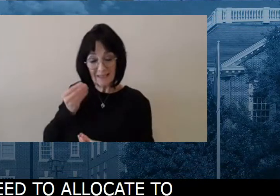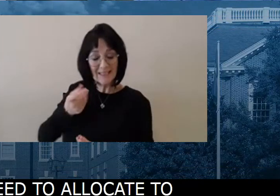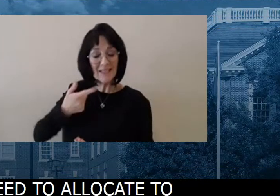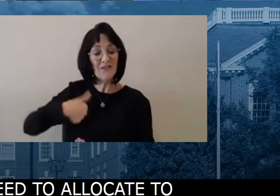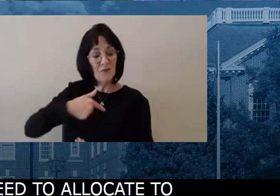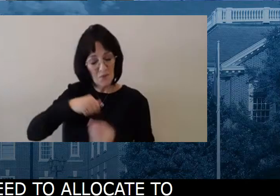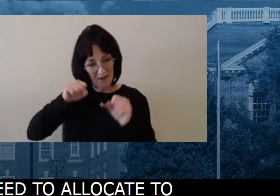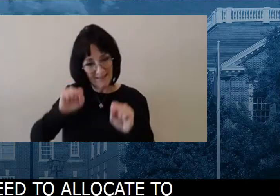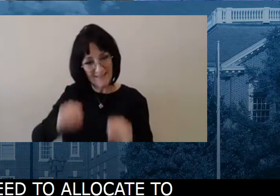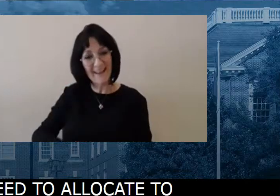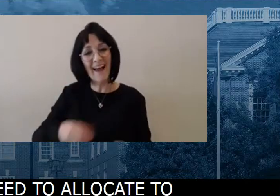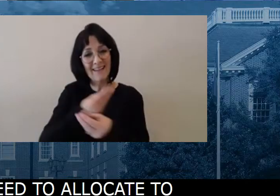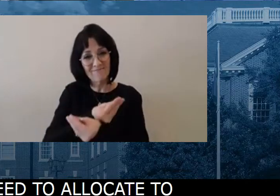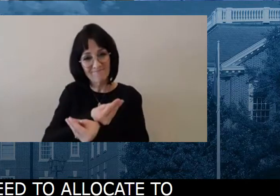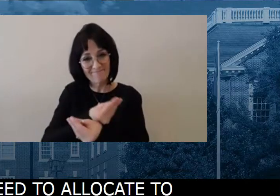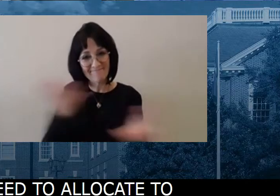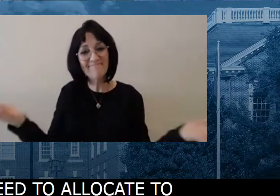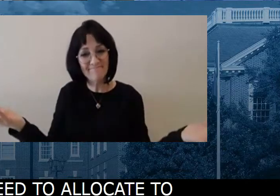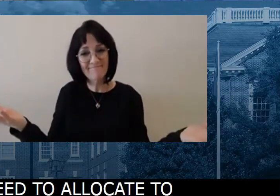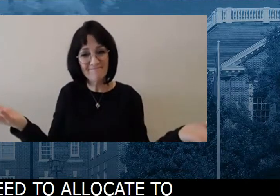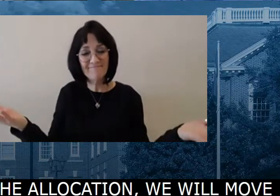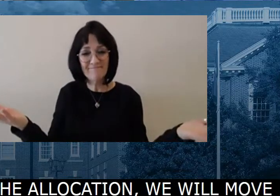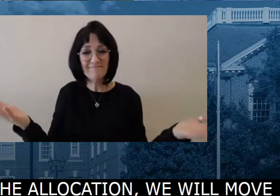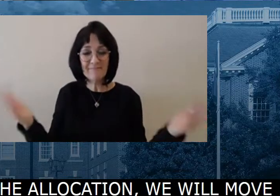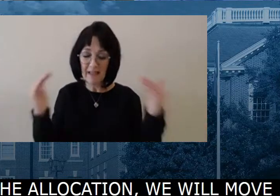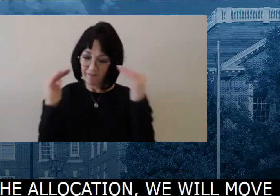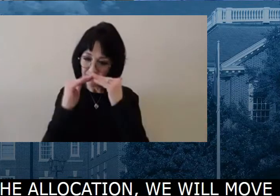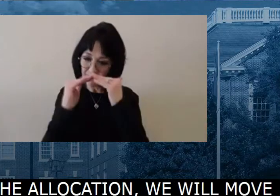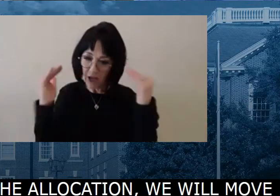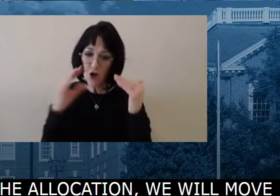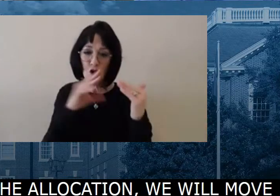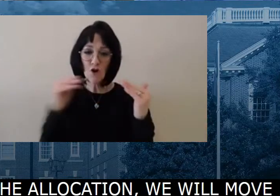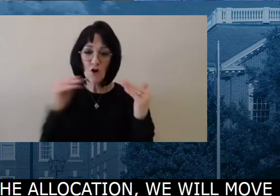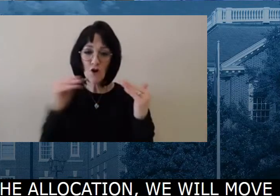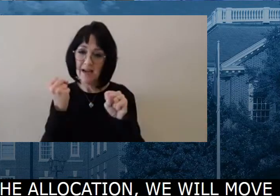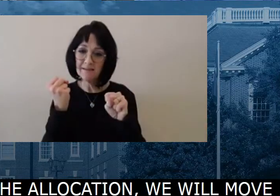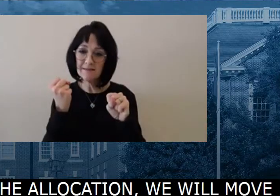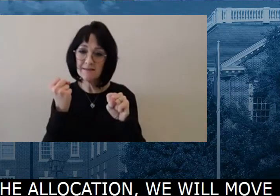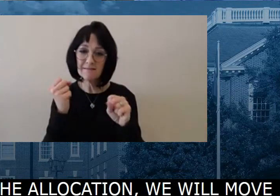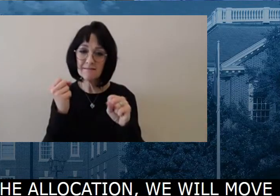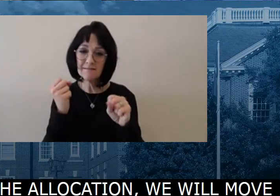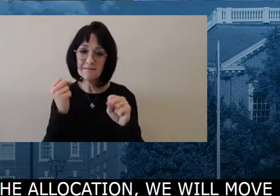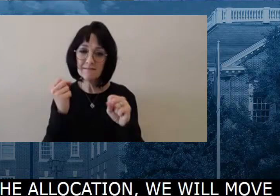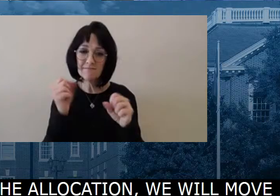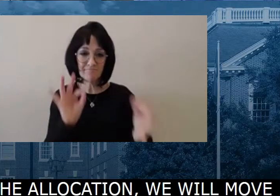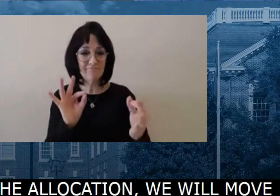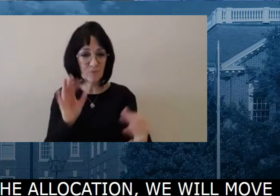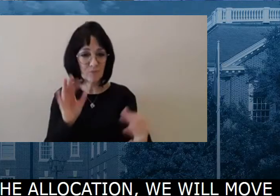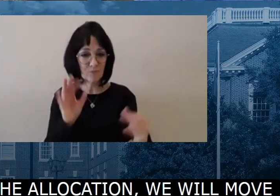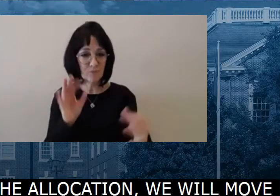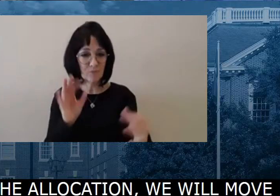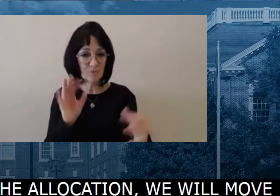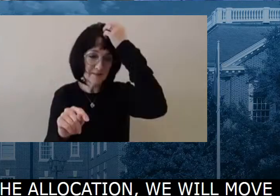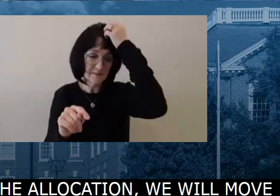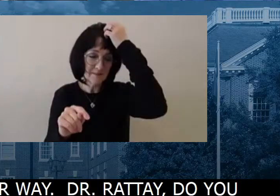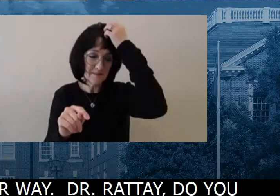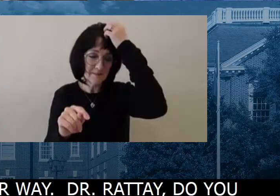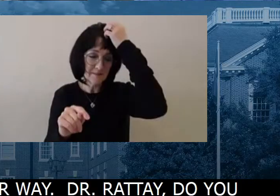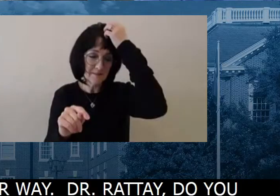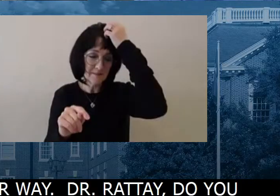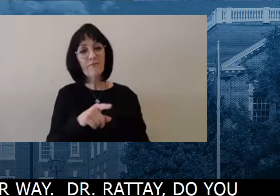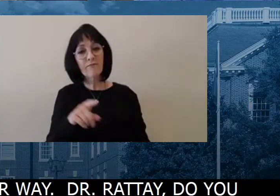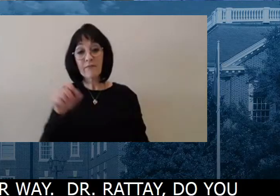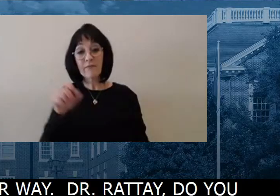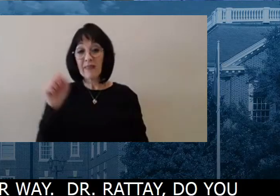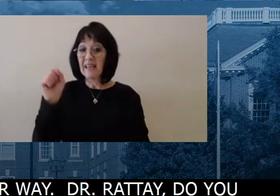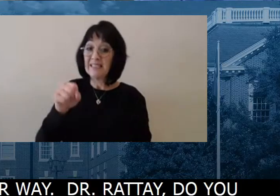fast and fair way. Dr. Rattay, you want to take a shot at that math? Yeah, I mean, 1B was a large